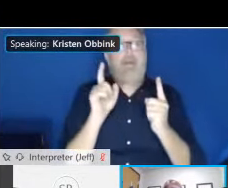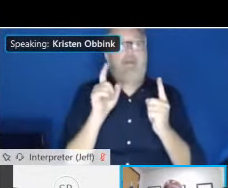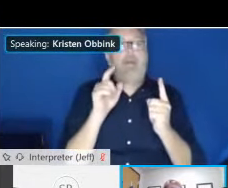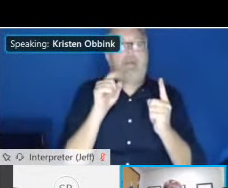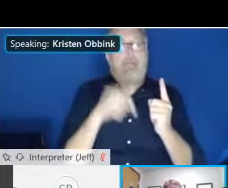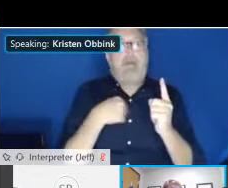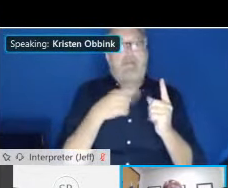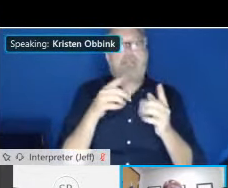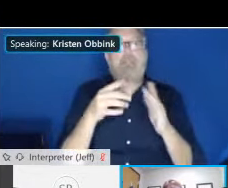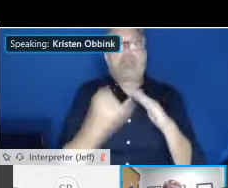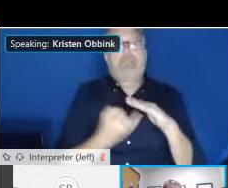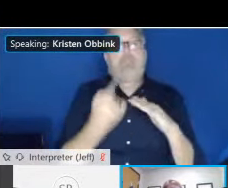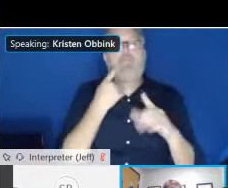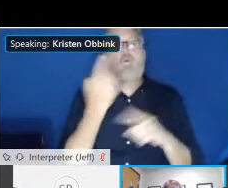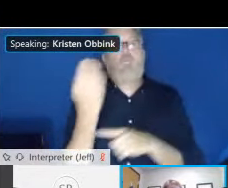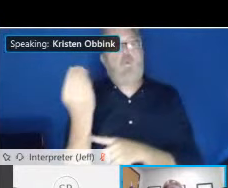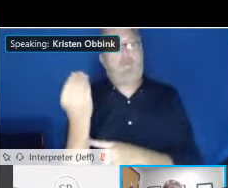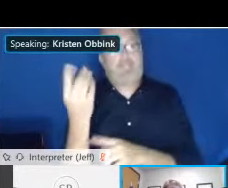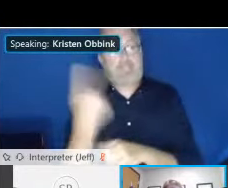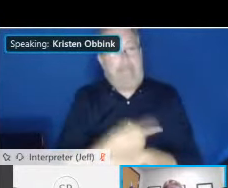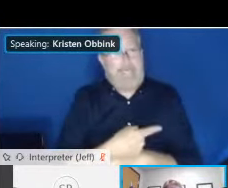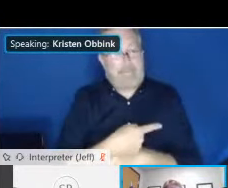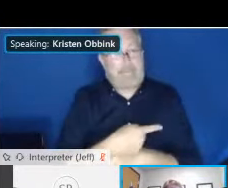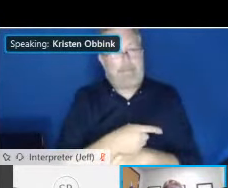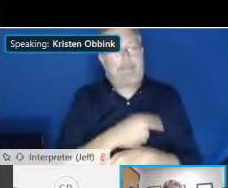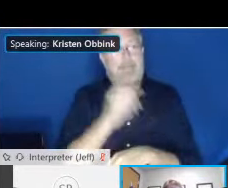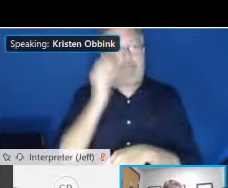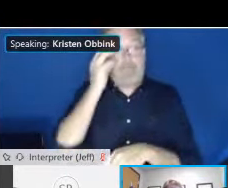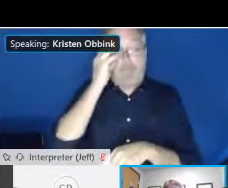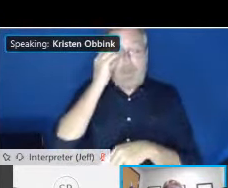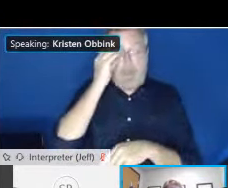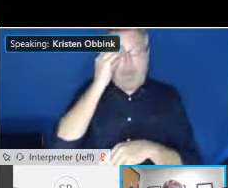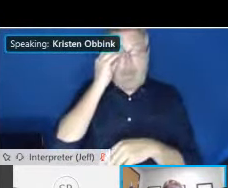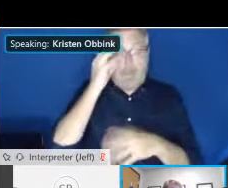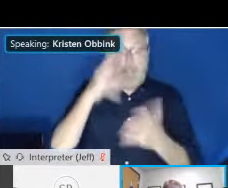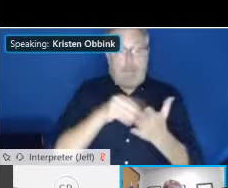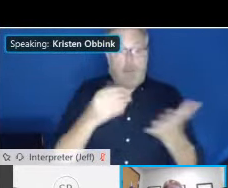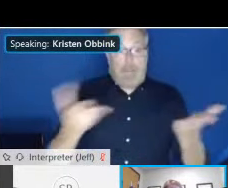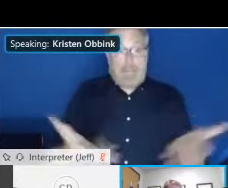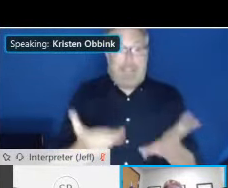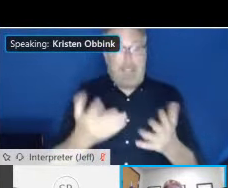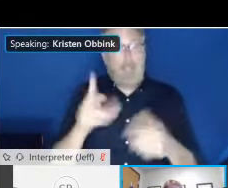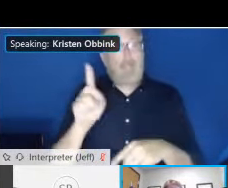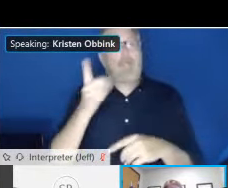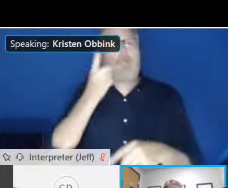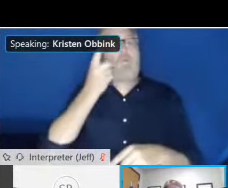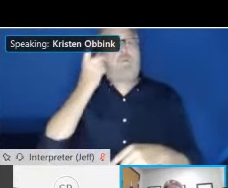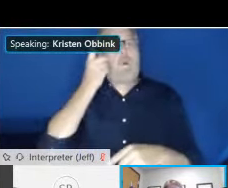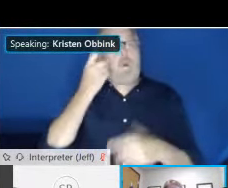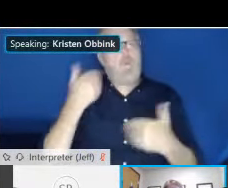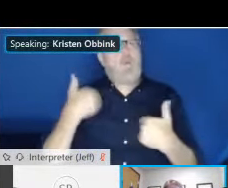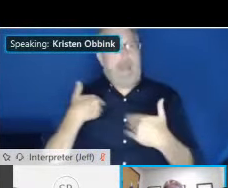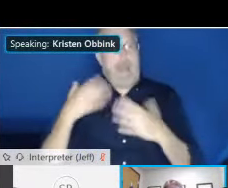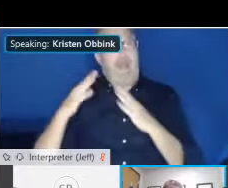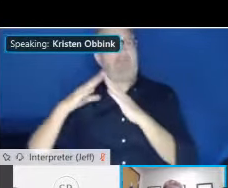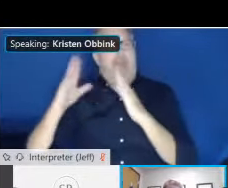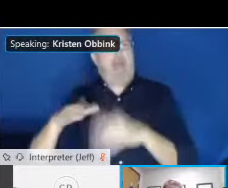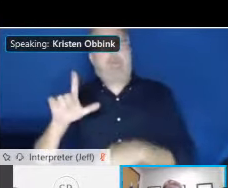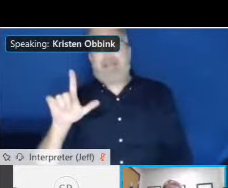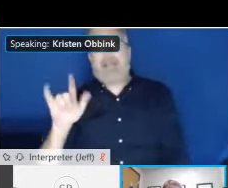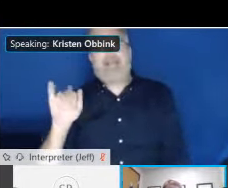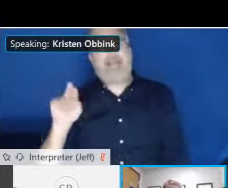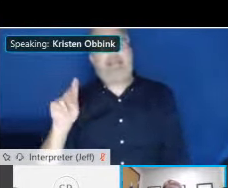14 days. For students who are living within our Department of Residence here on campus, we have isolation housing available in